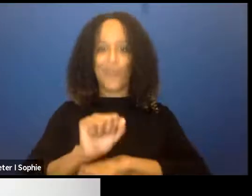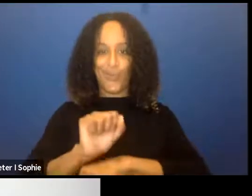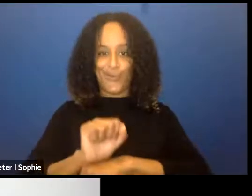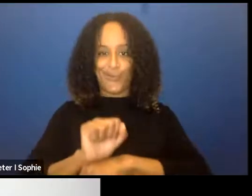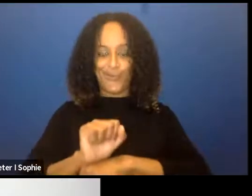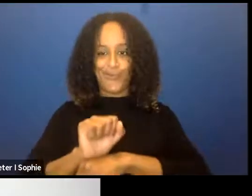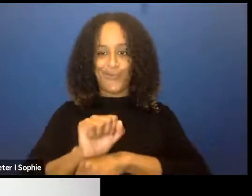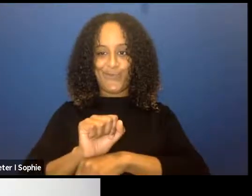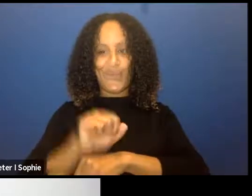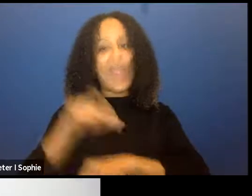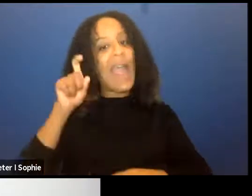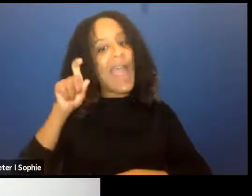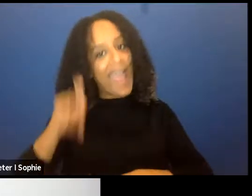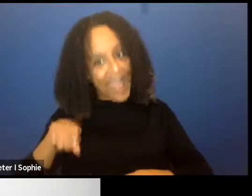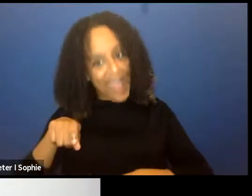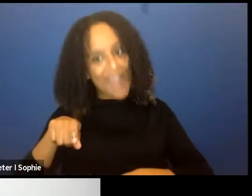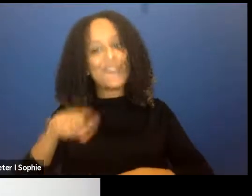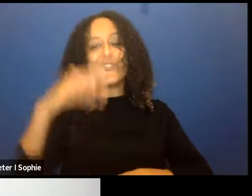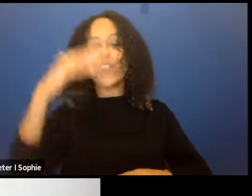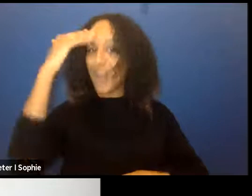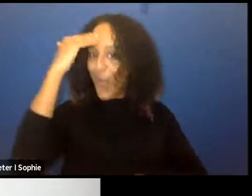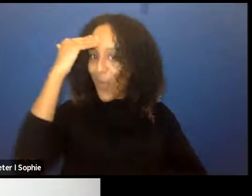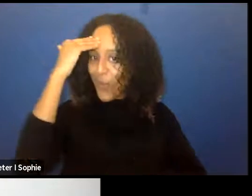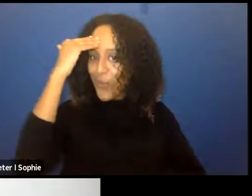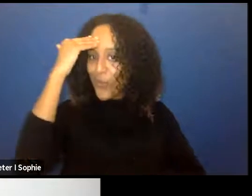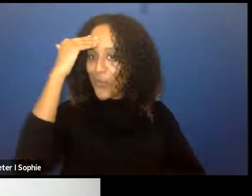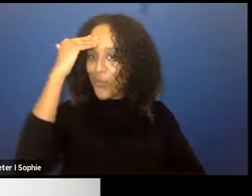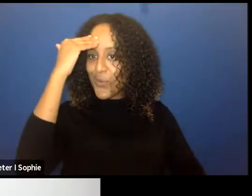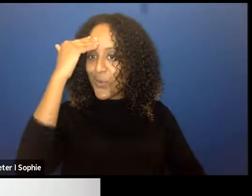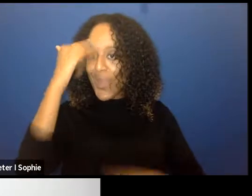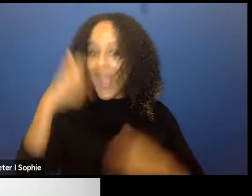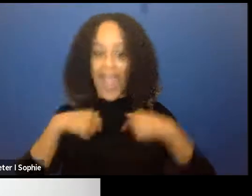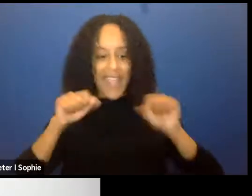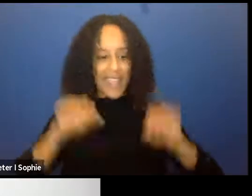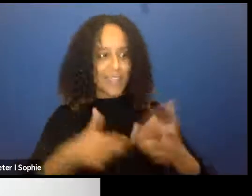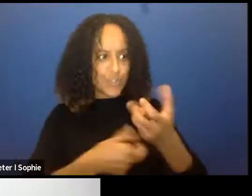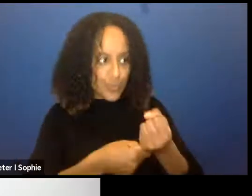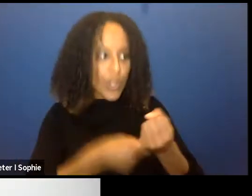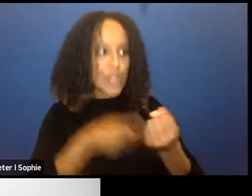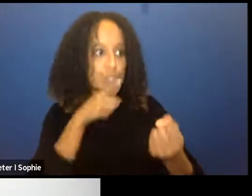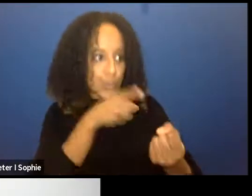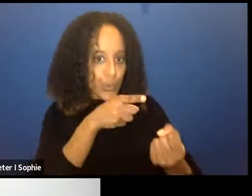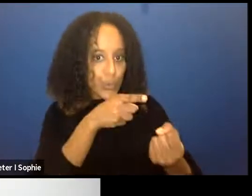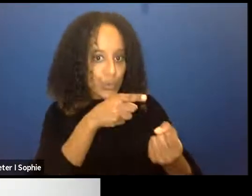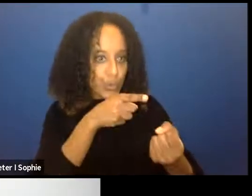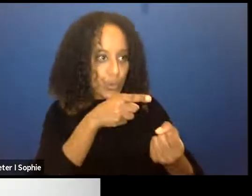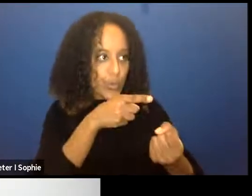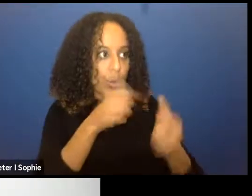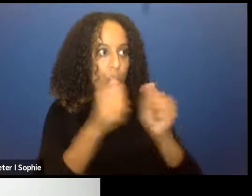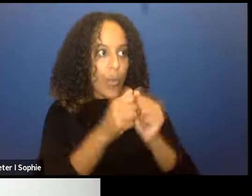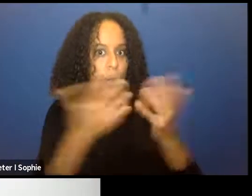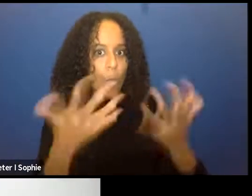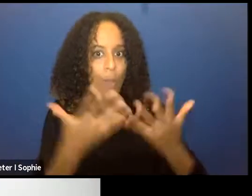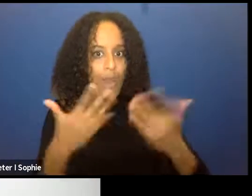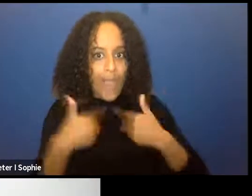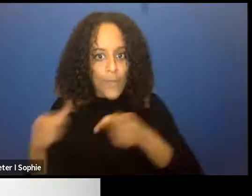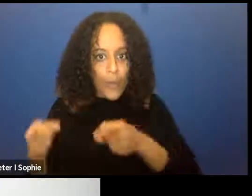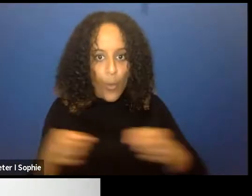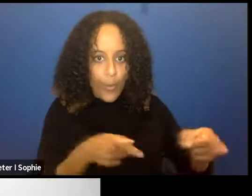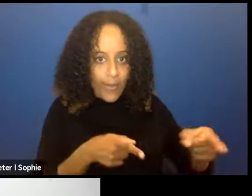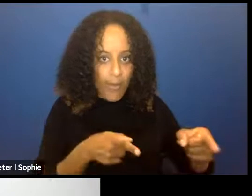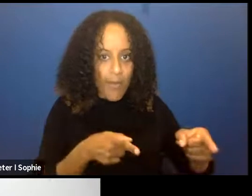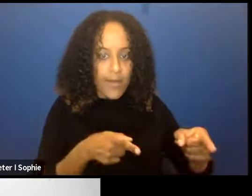to really know that I can trust you with what I've got going on,